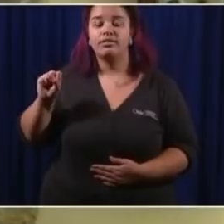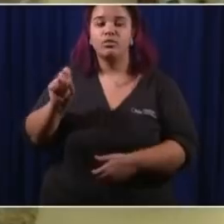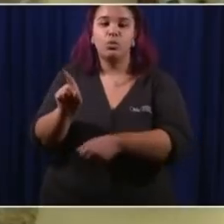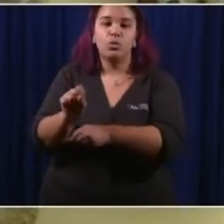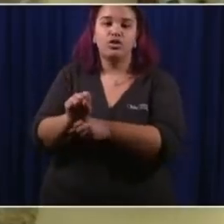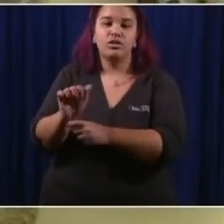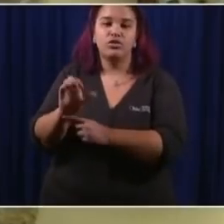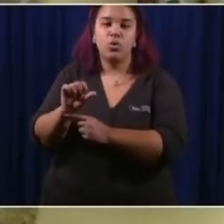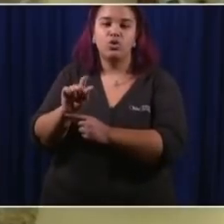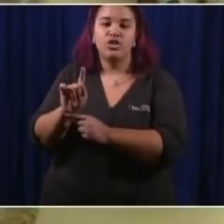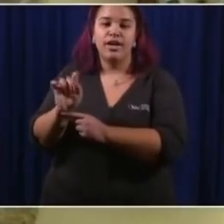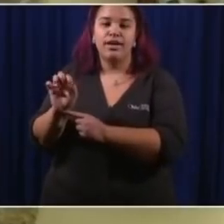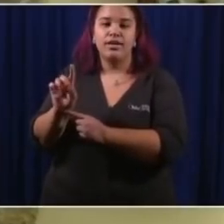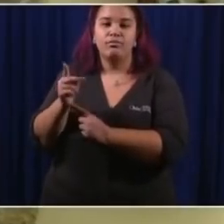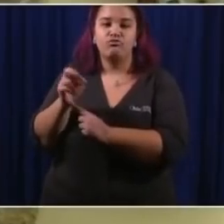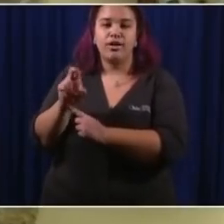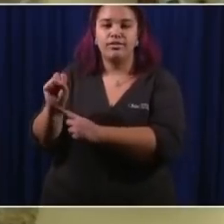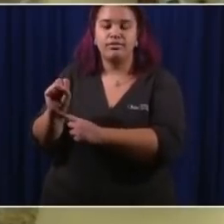Hi, Governor.